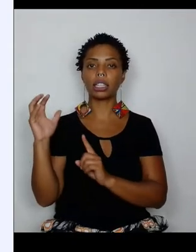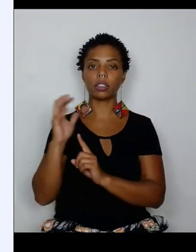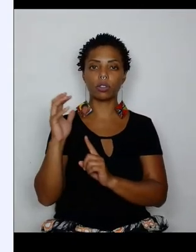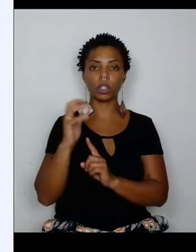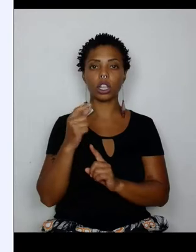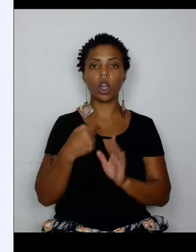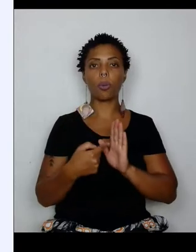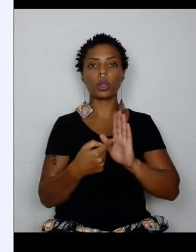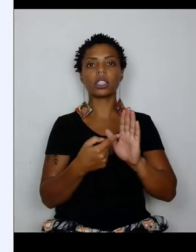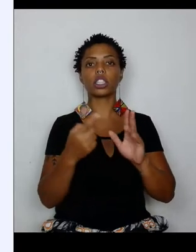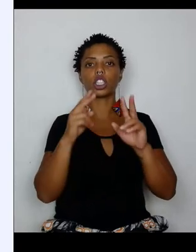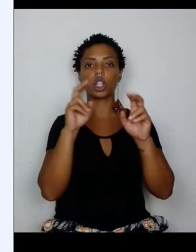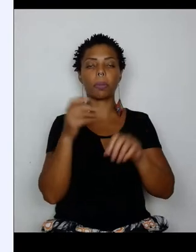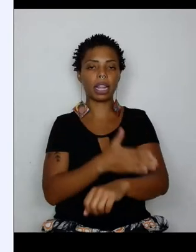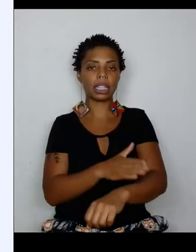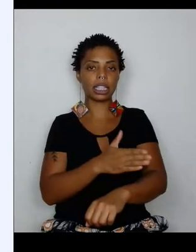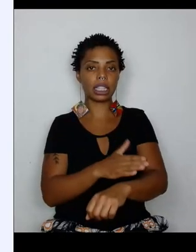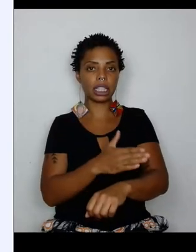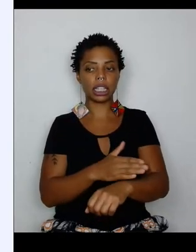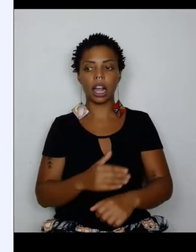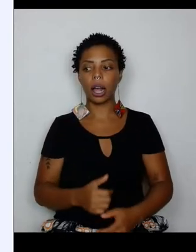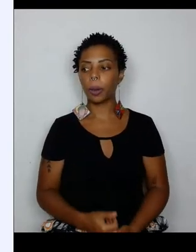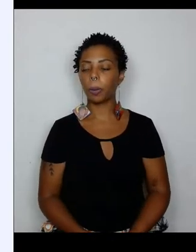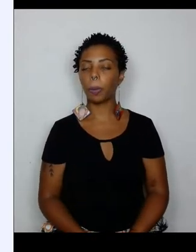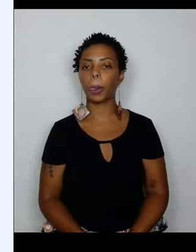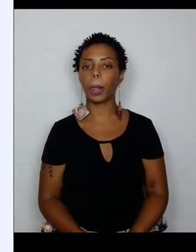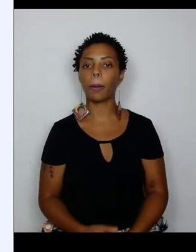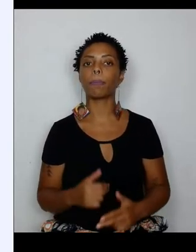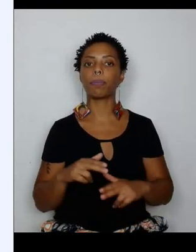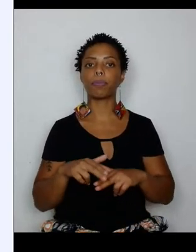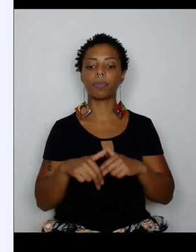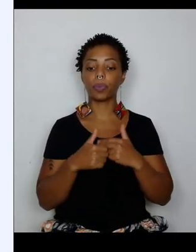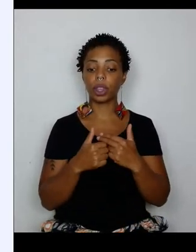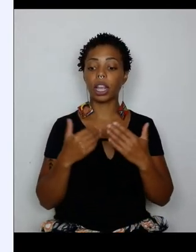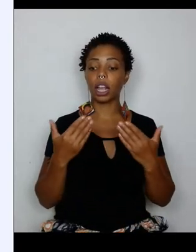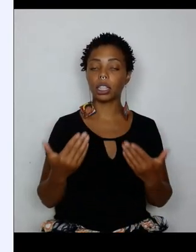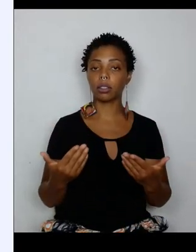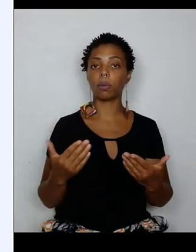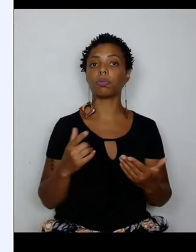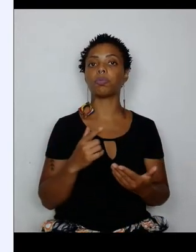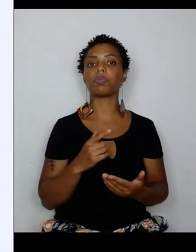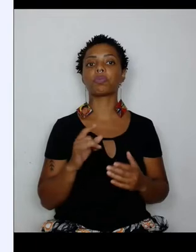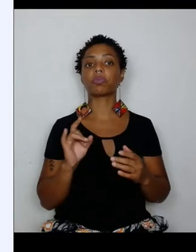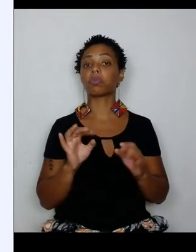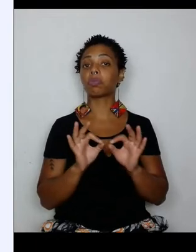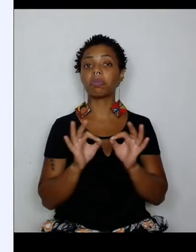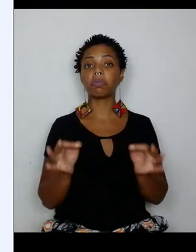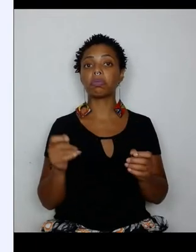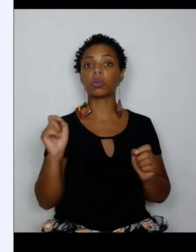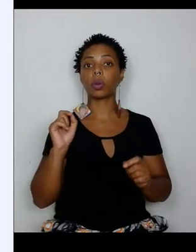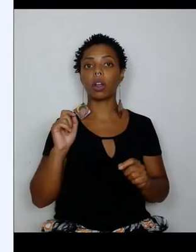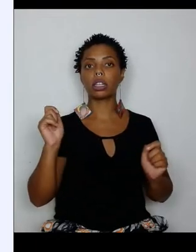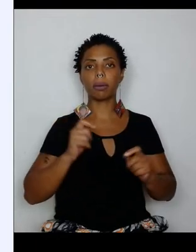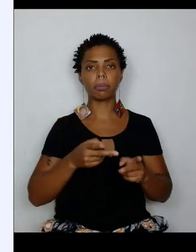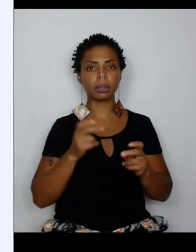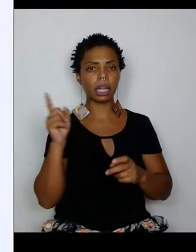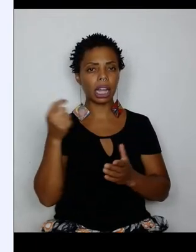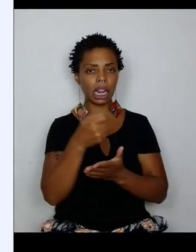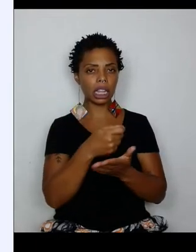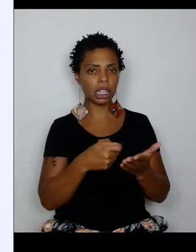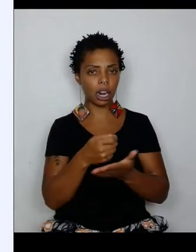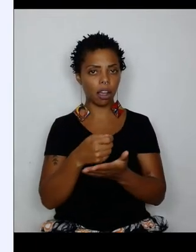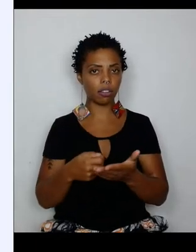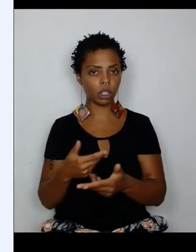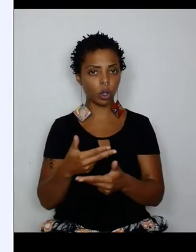writings gogan advanced remarkably liberal positions on some of the central issues that confronted women in his era